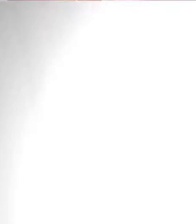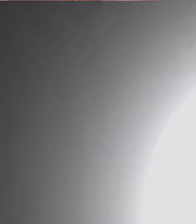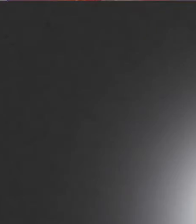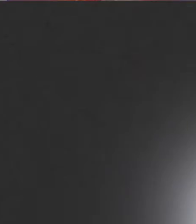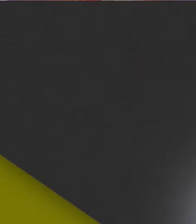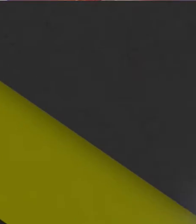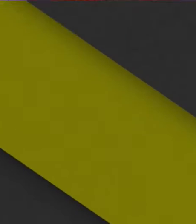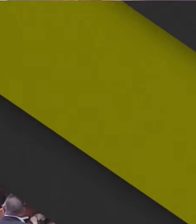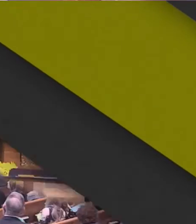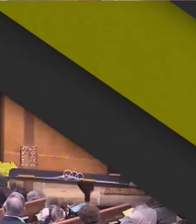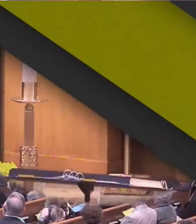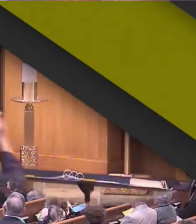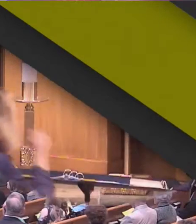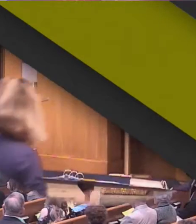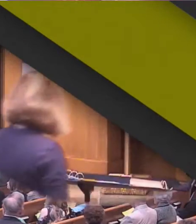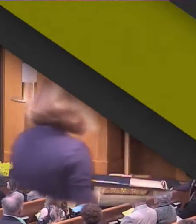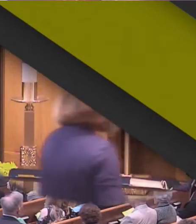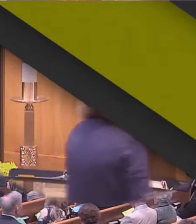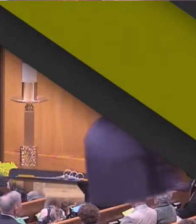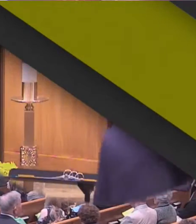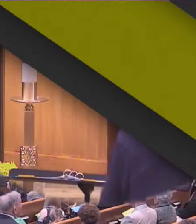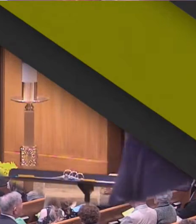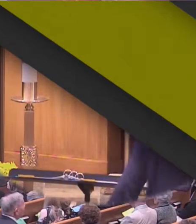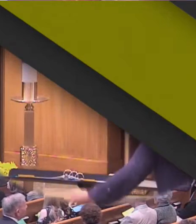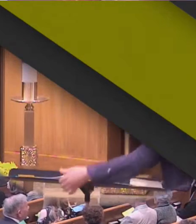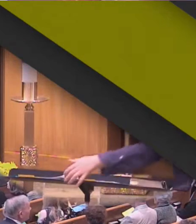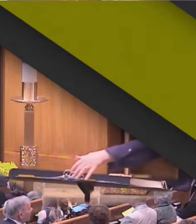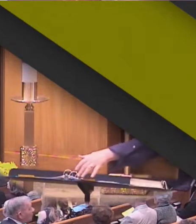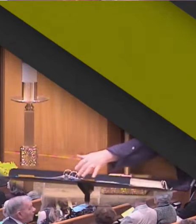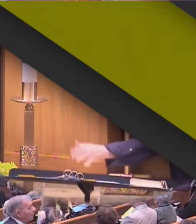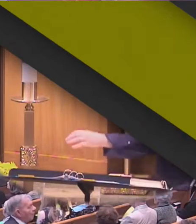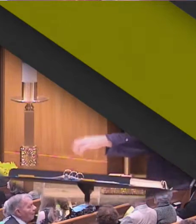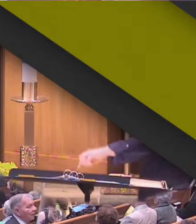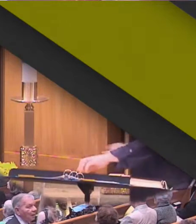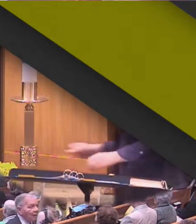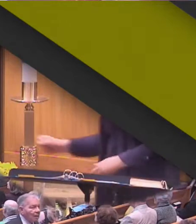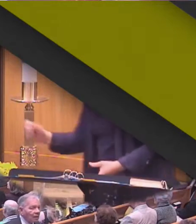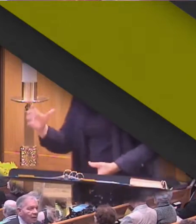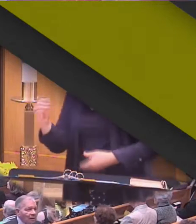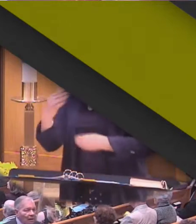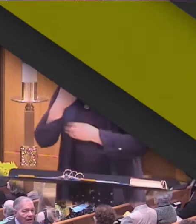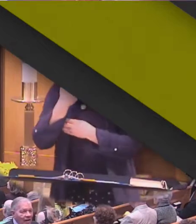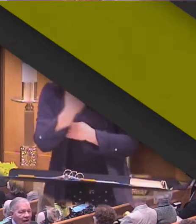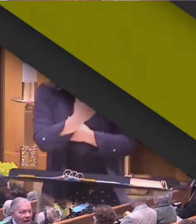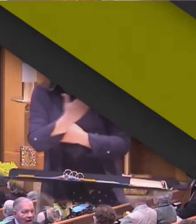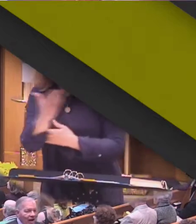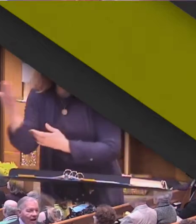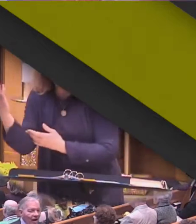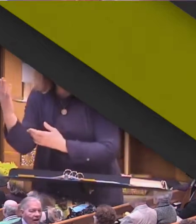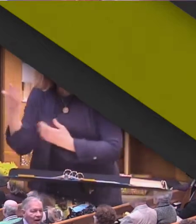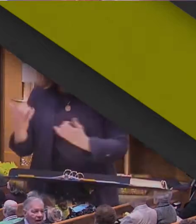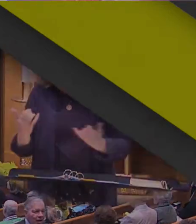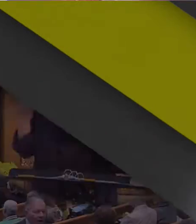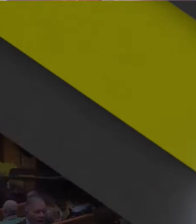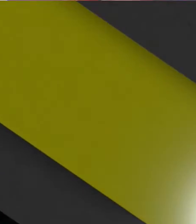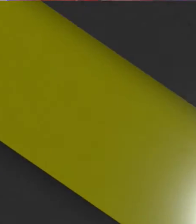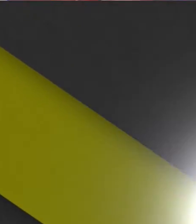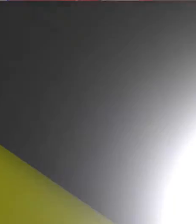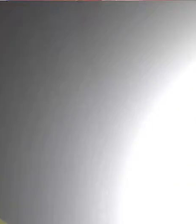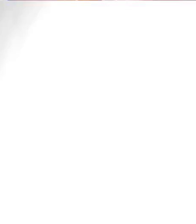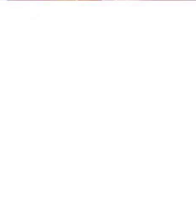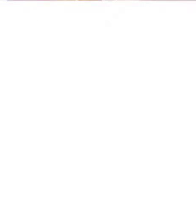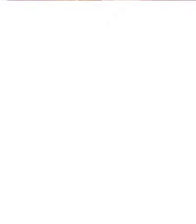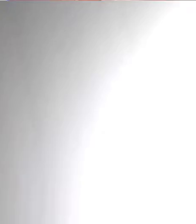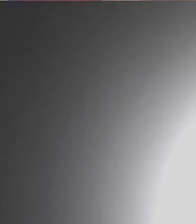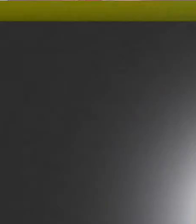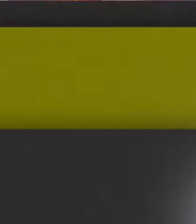morning Mass tomorrow at 6:45, but the office will be open. Our celebrant for this Mass is Father Tyler Bandura. Please join